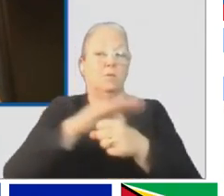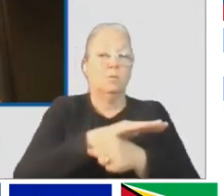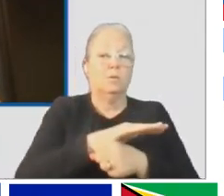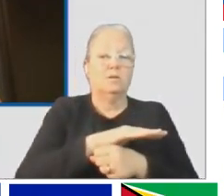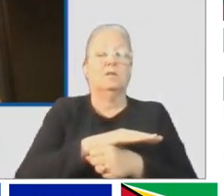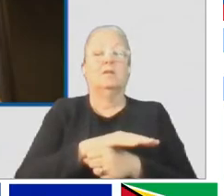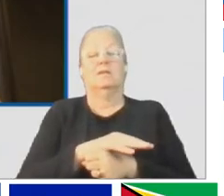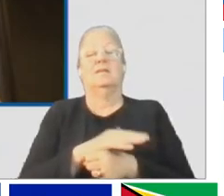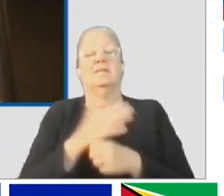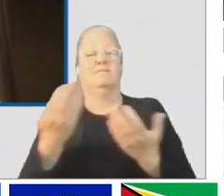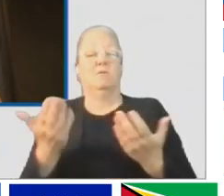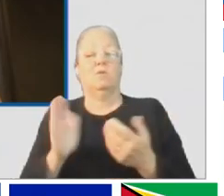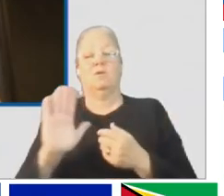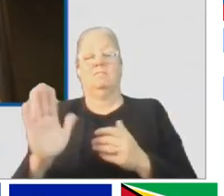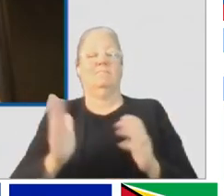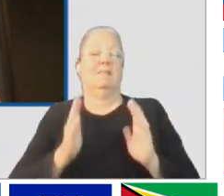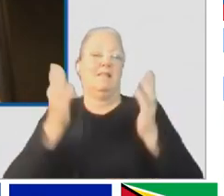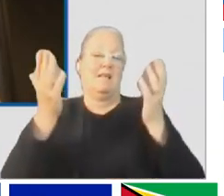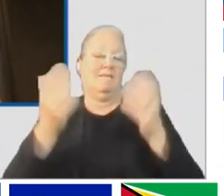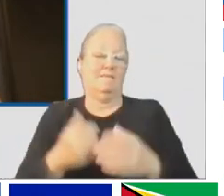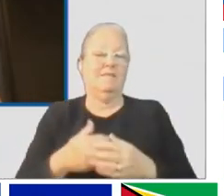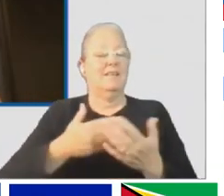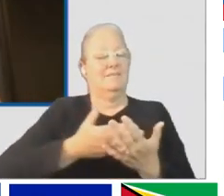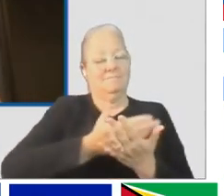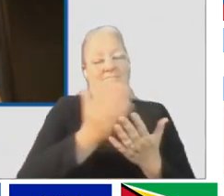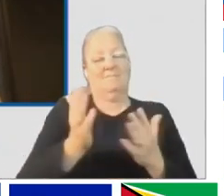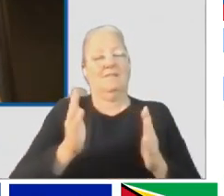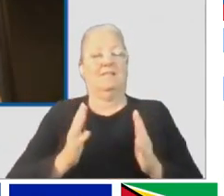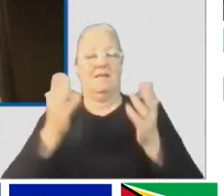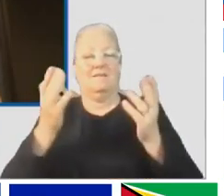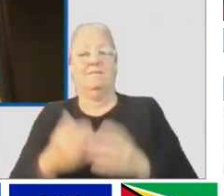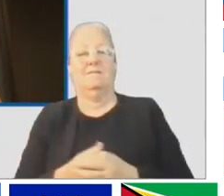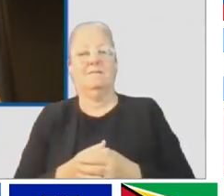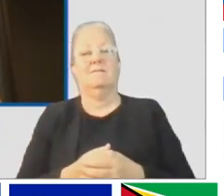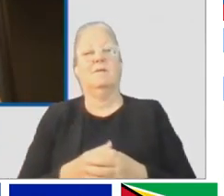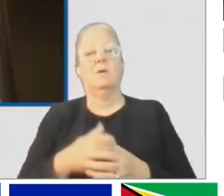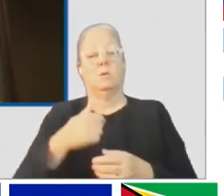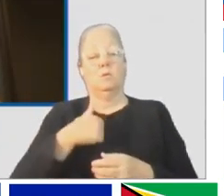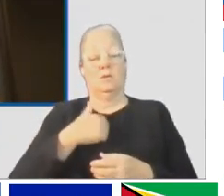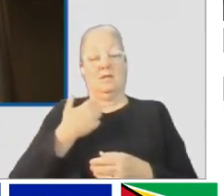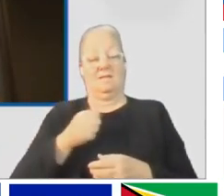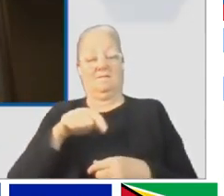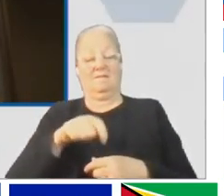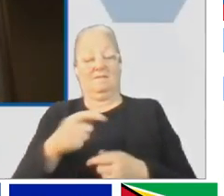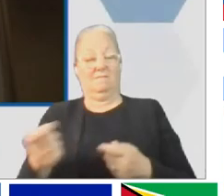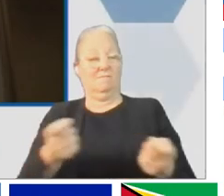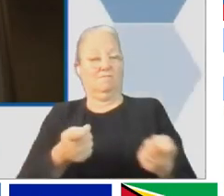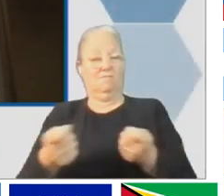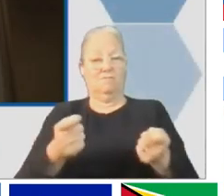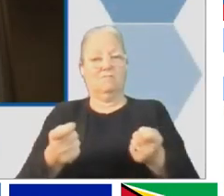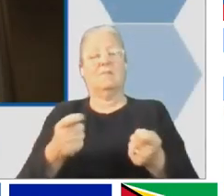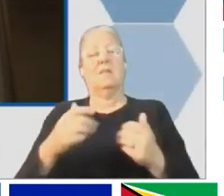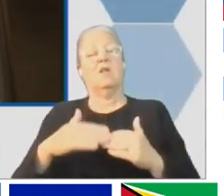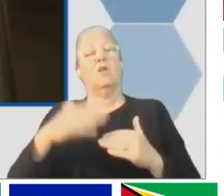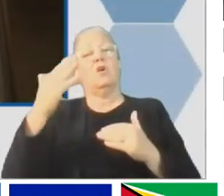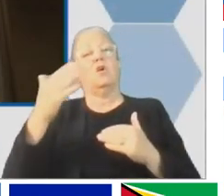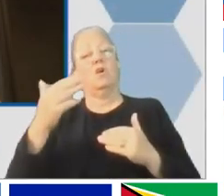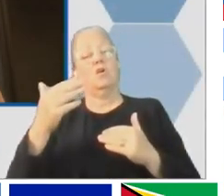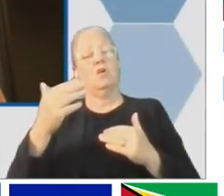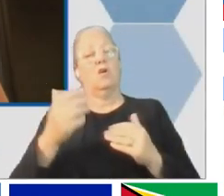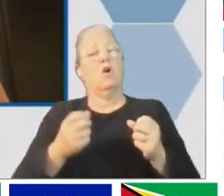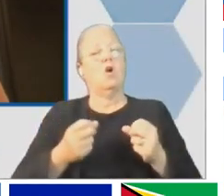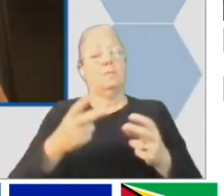life. Equity and climate adaptation are priorities for our administration, and we have a lot of opportunity to make strides as leaders in this